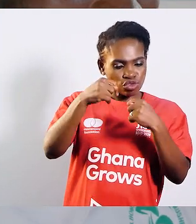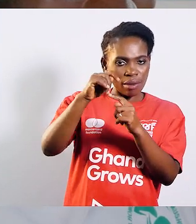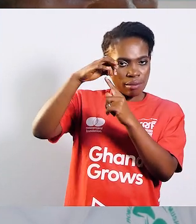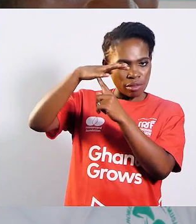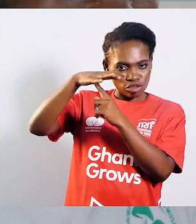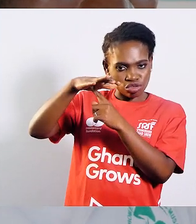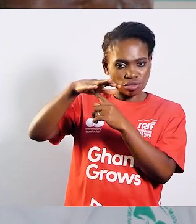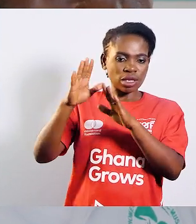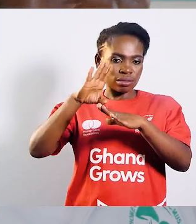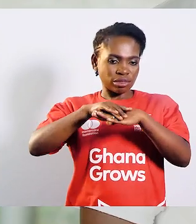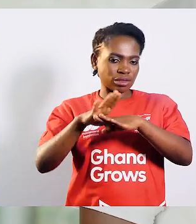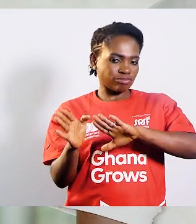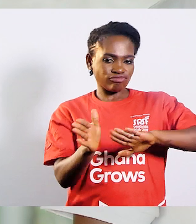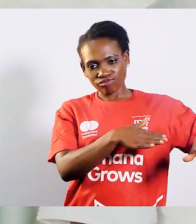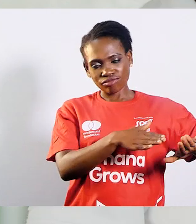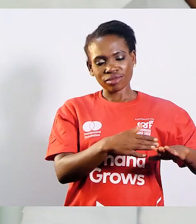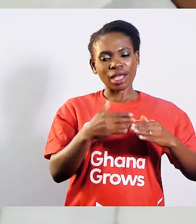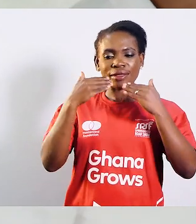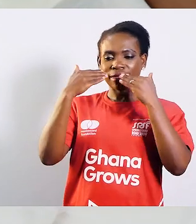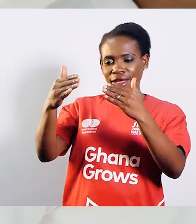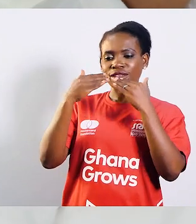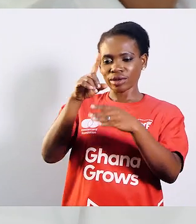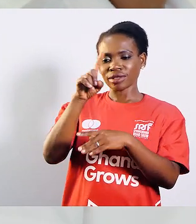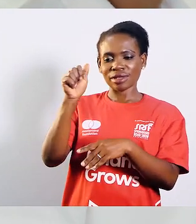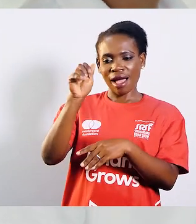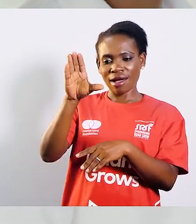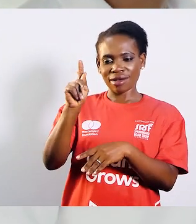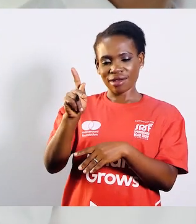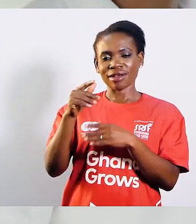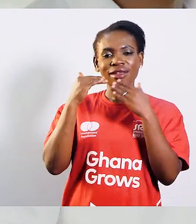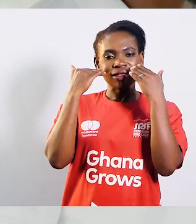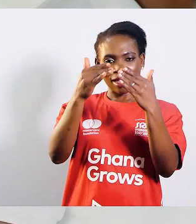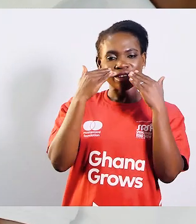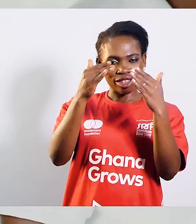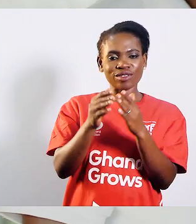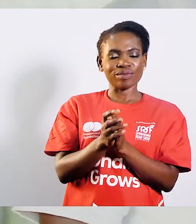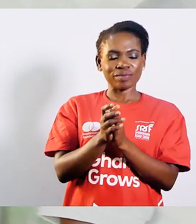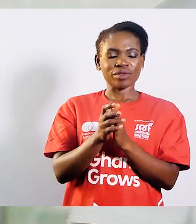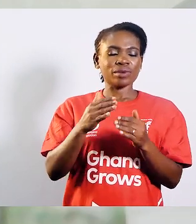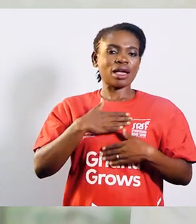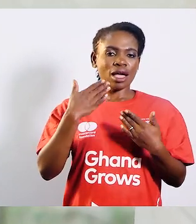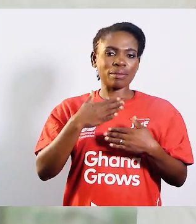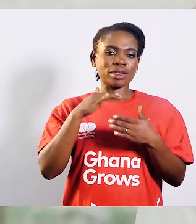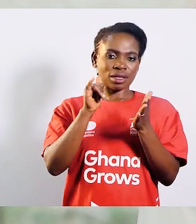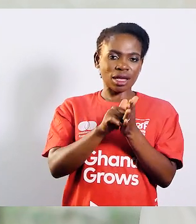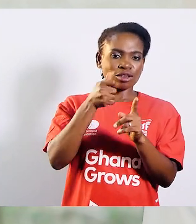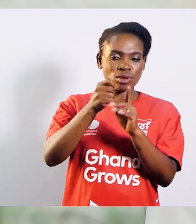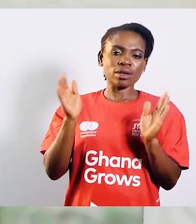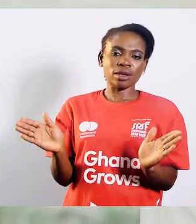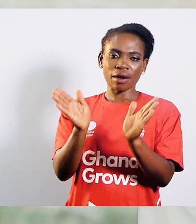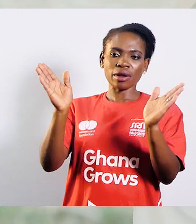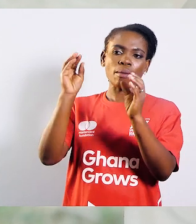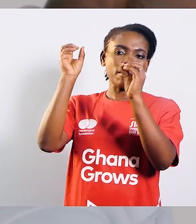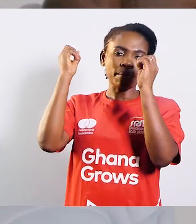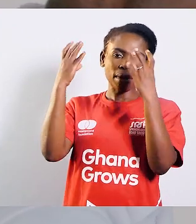this is delicious. Thank you so much, Cephas. You're doing a great job. Yeah, you're welcome. And we're so grateful that you're inspiring so many others